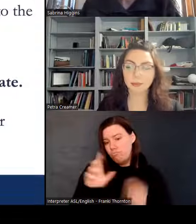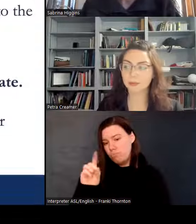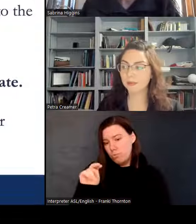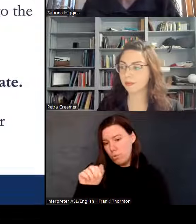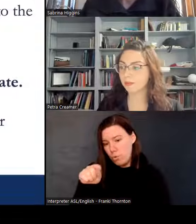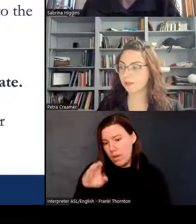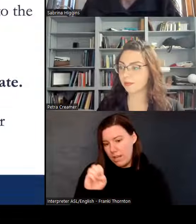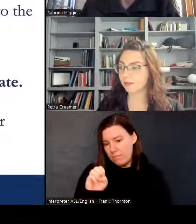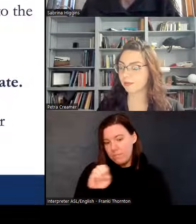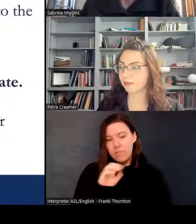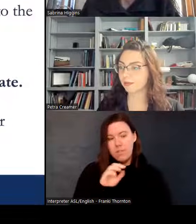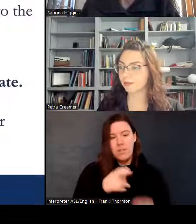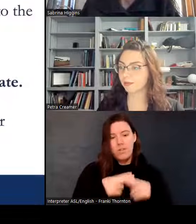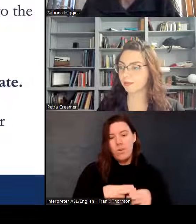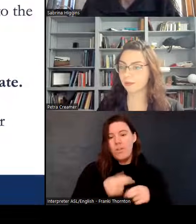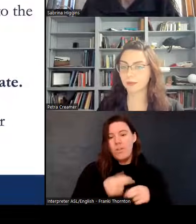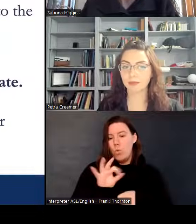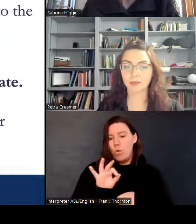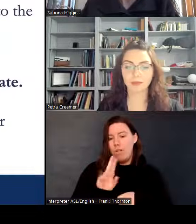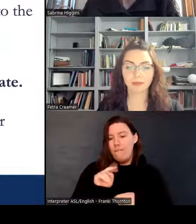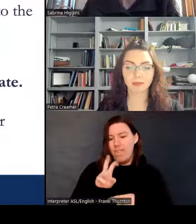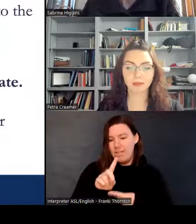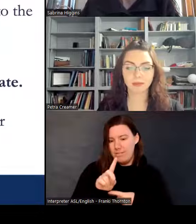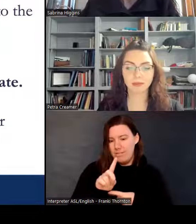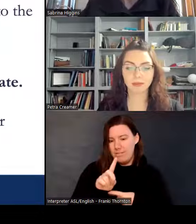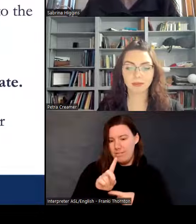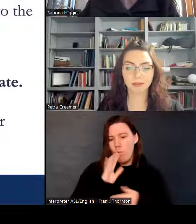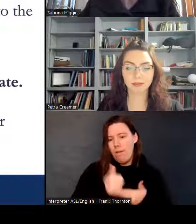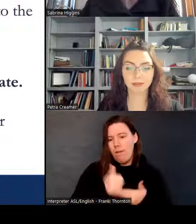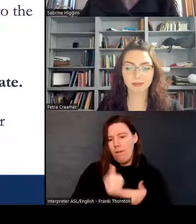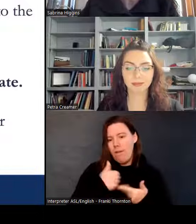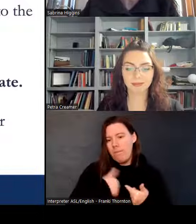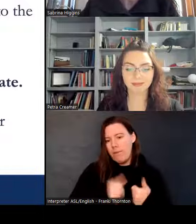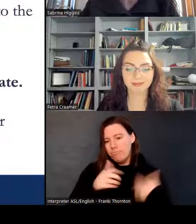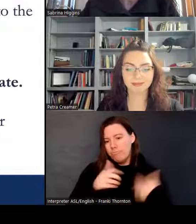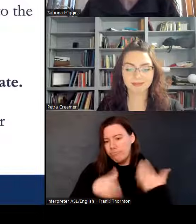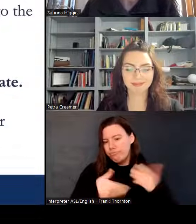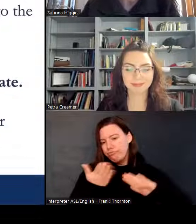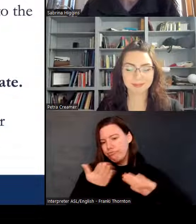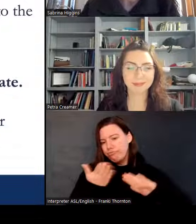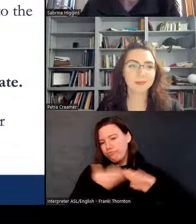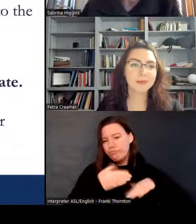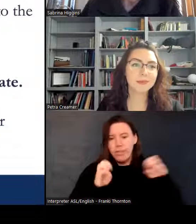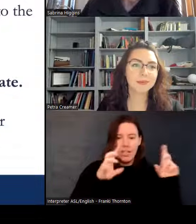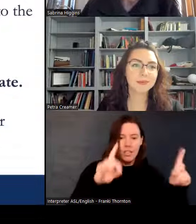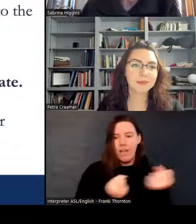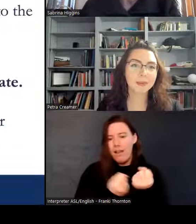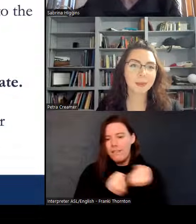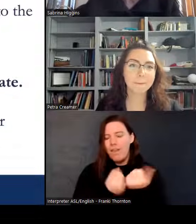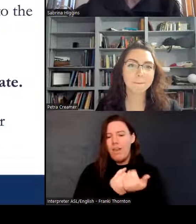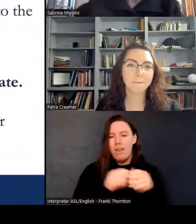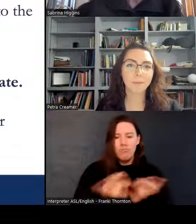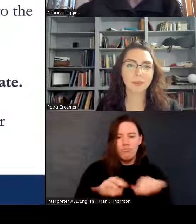excavate, educate, and advocate, but more specifically, to continue to offer incredible programming for our local